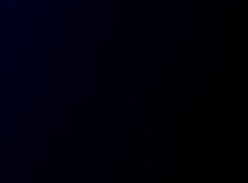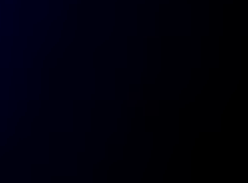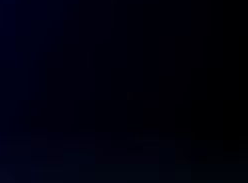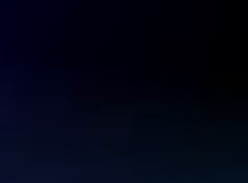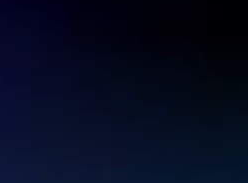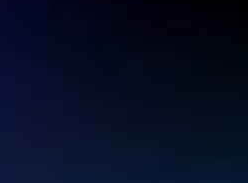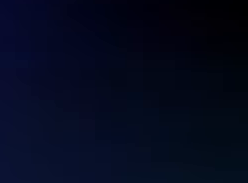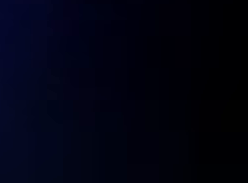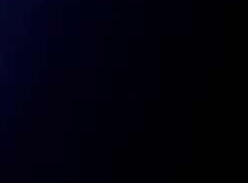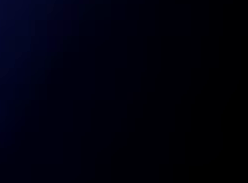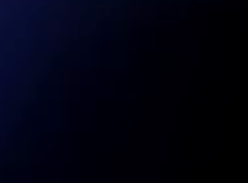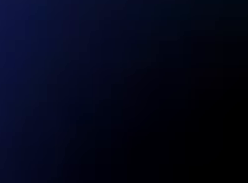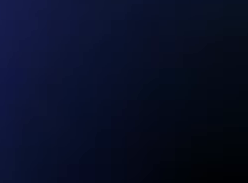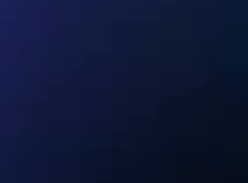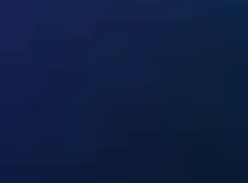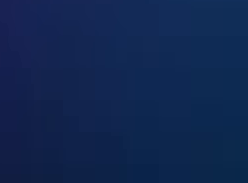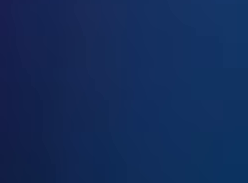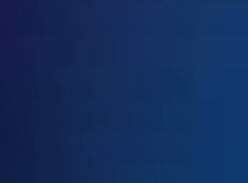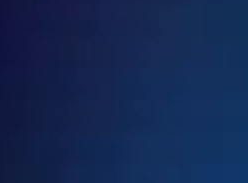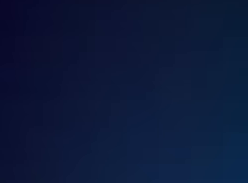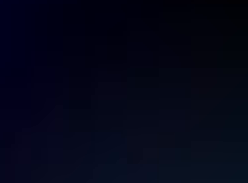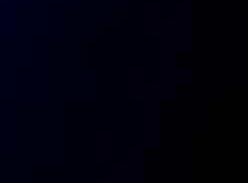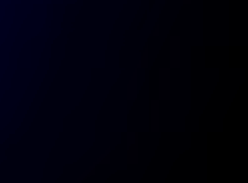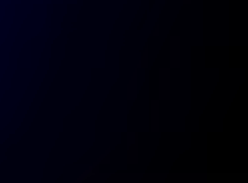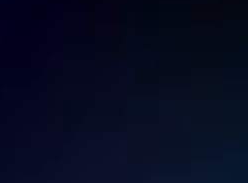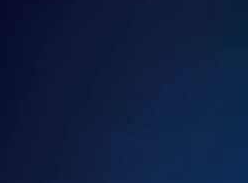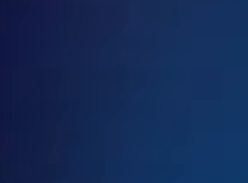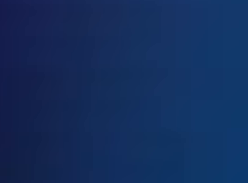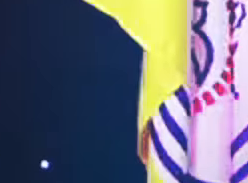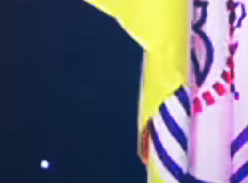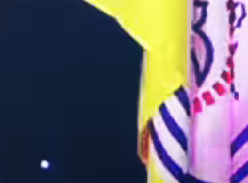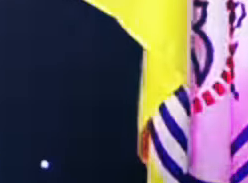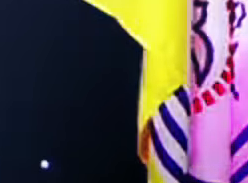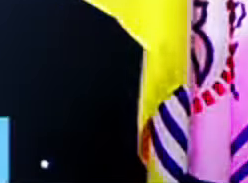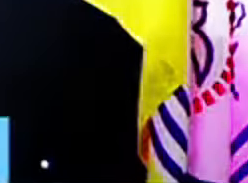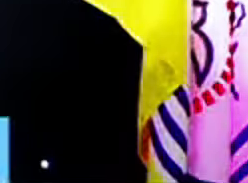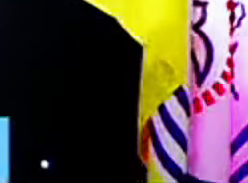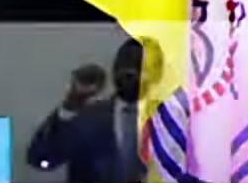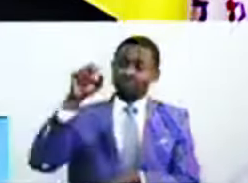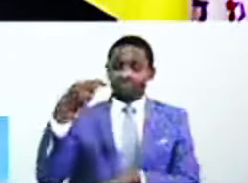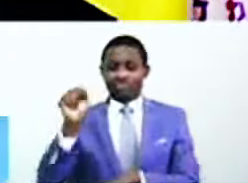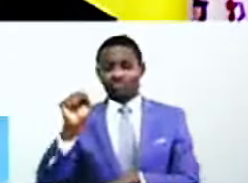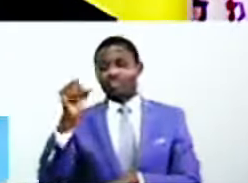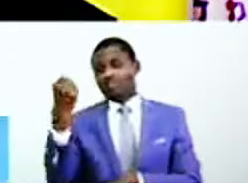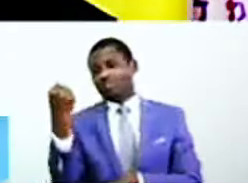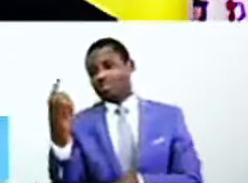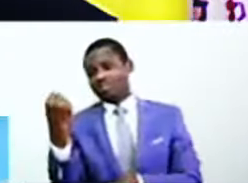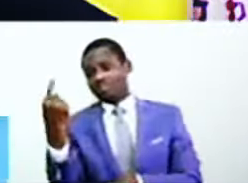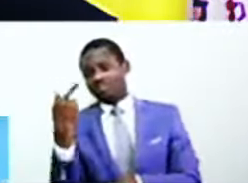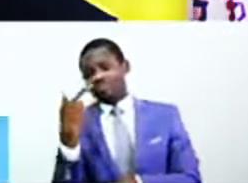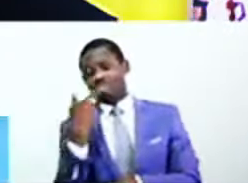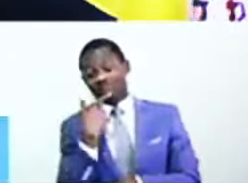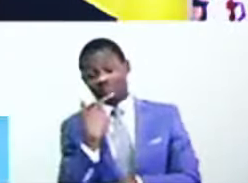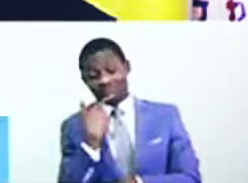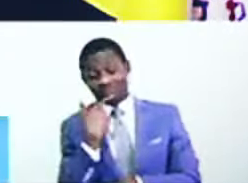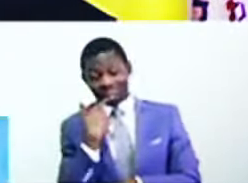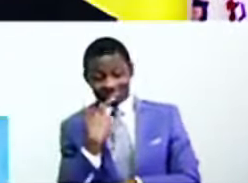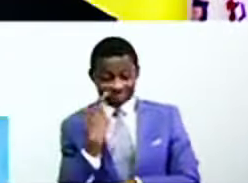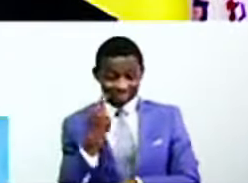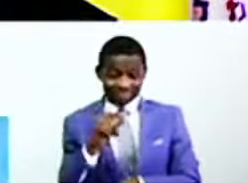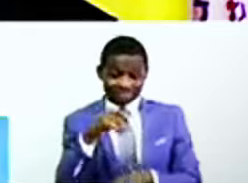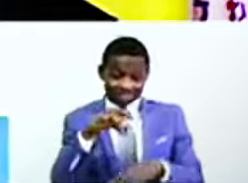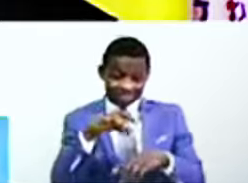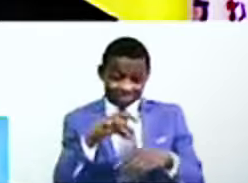like. Isaiah 11 says this. The Spirit of the Lord will rest on him.